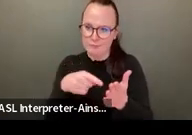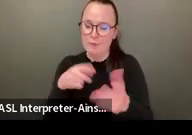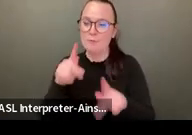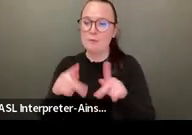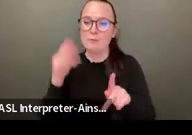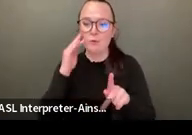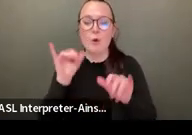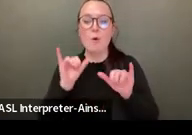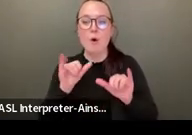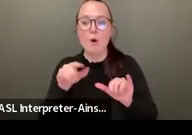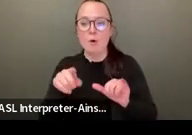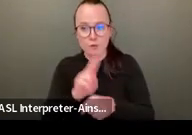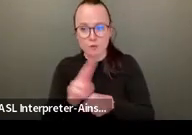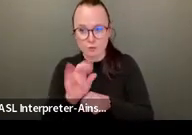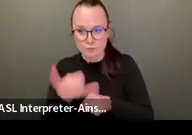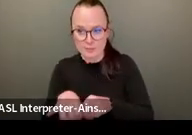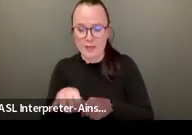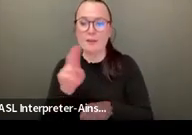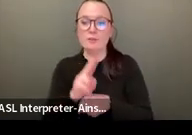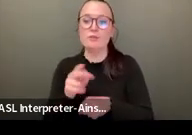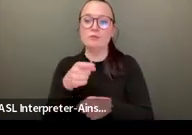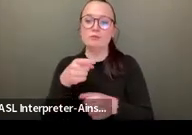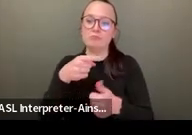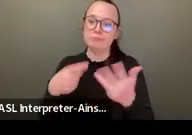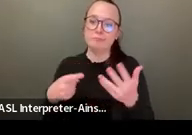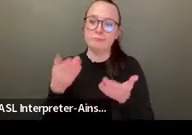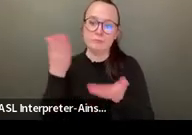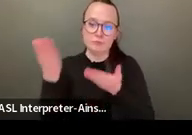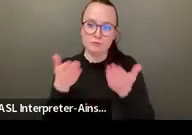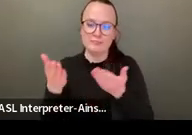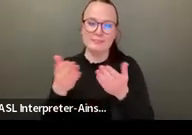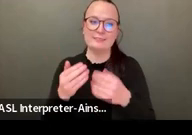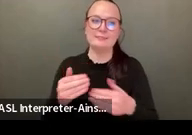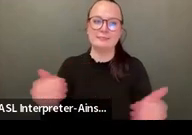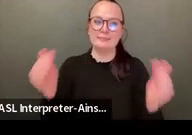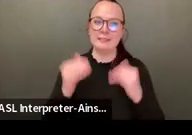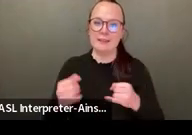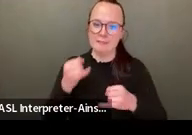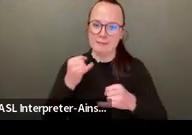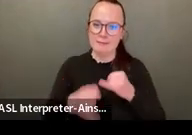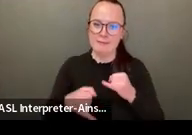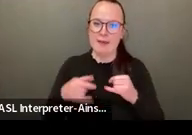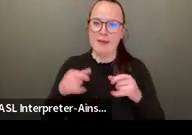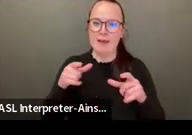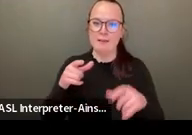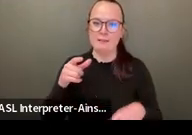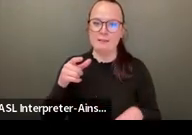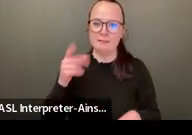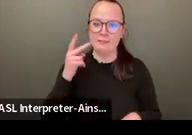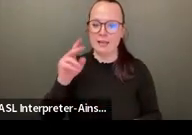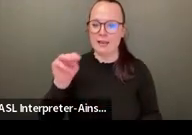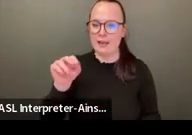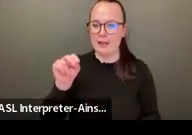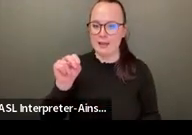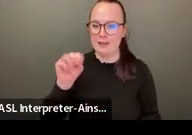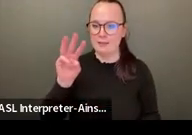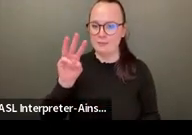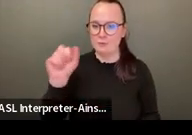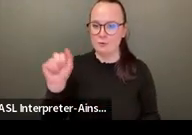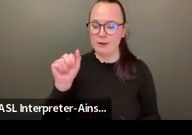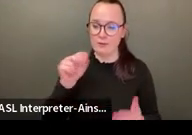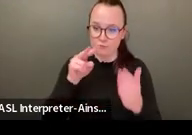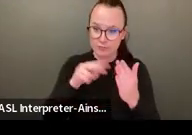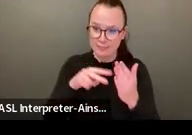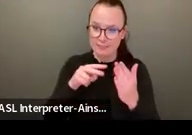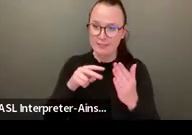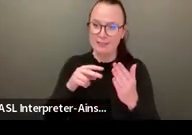services. Another thing is the very last one is around, refers to NWA reading and accommodations